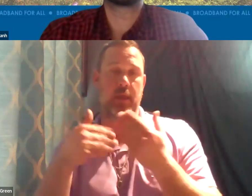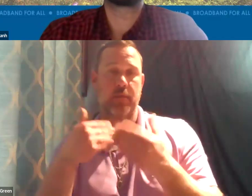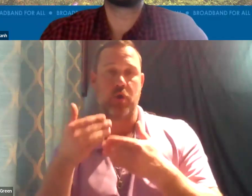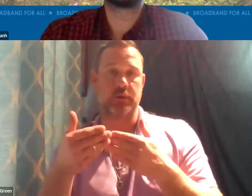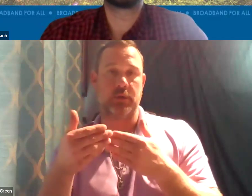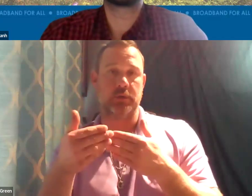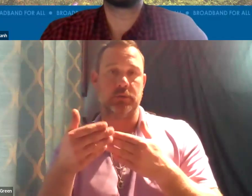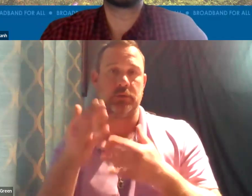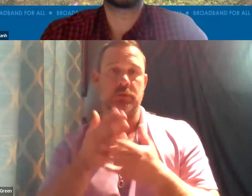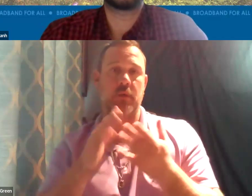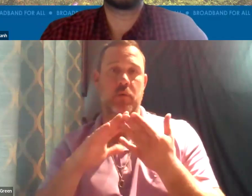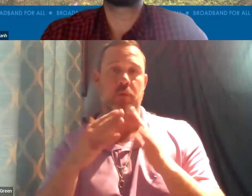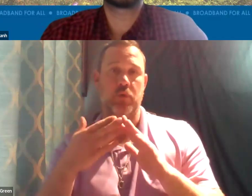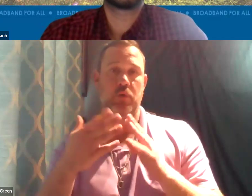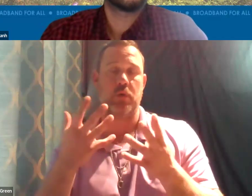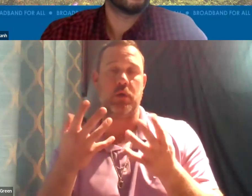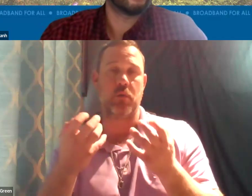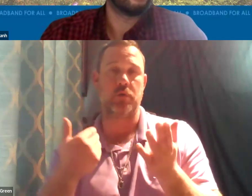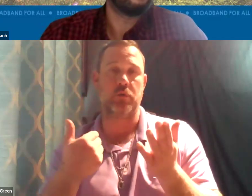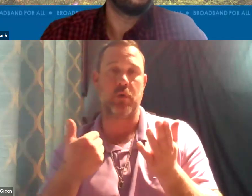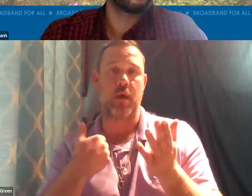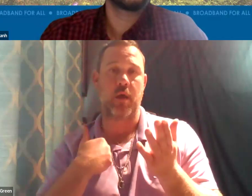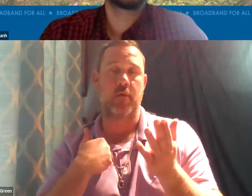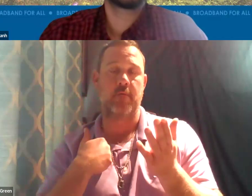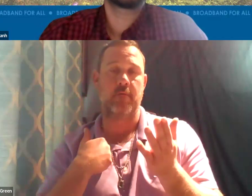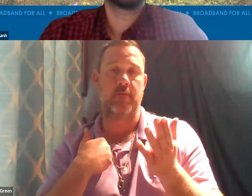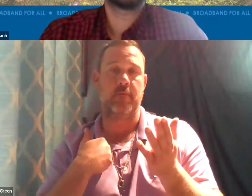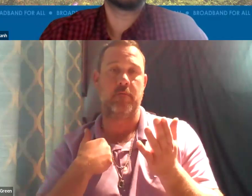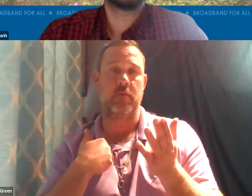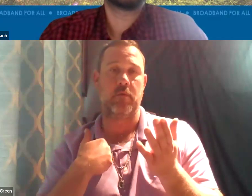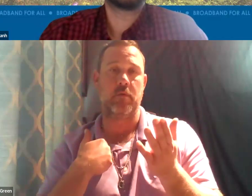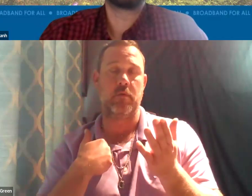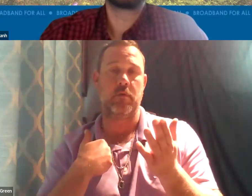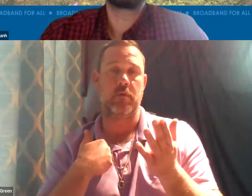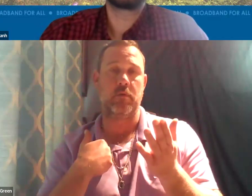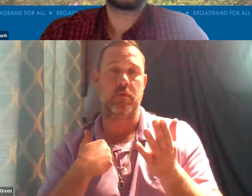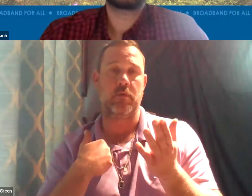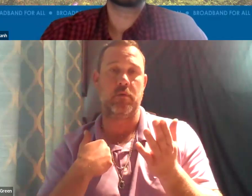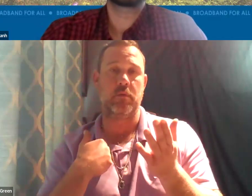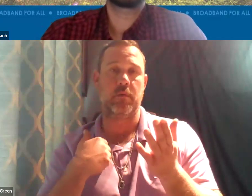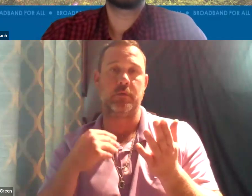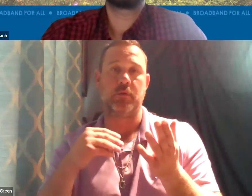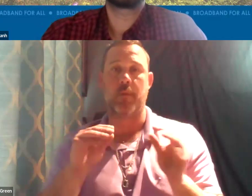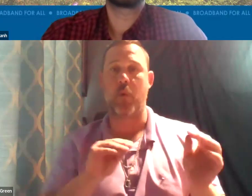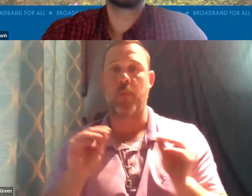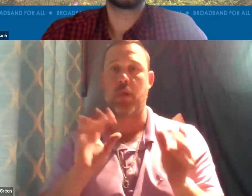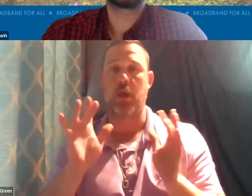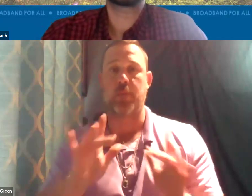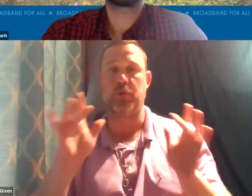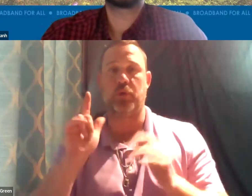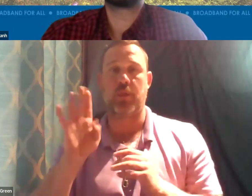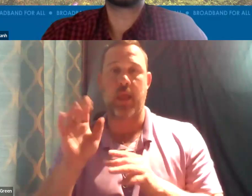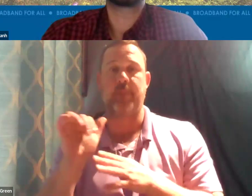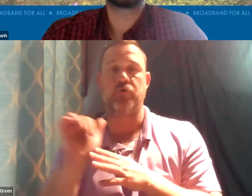that in some communities they want to have like mobile computer labs to